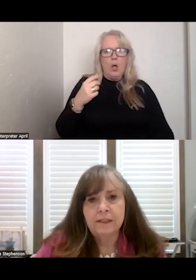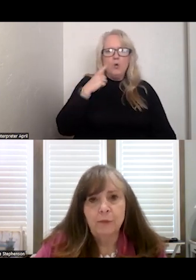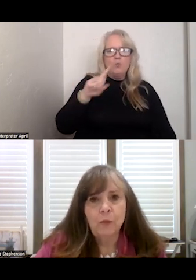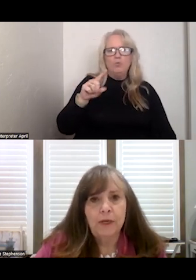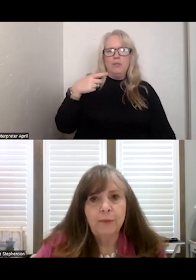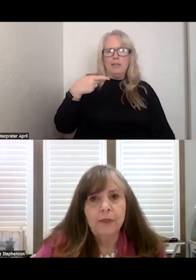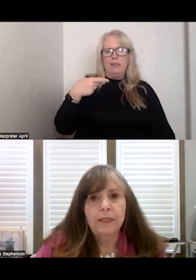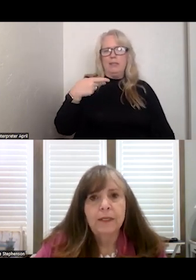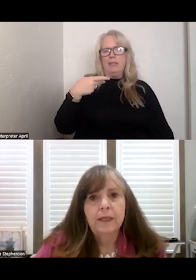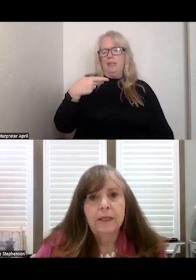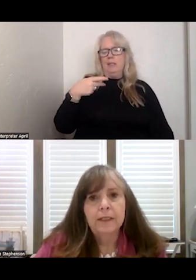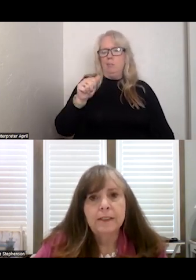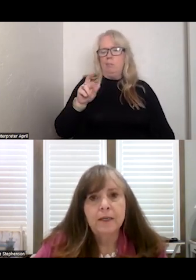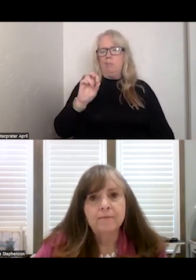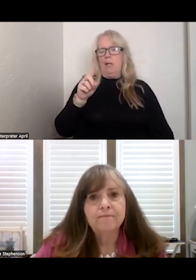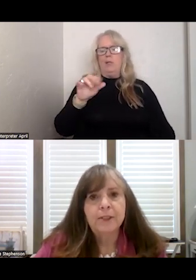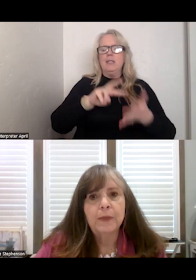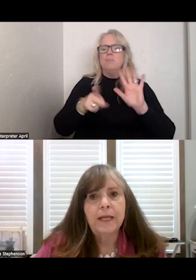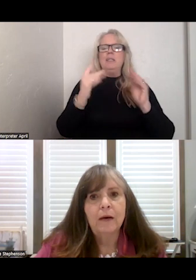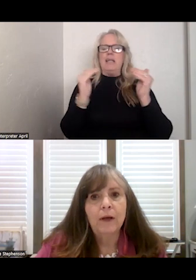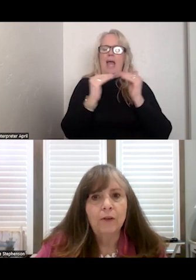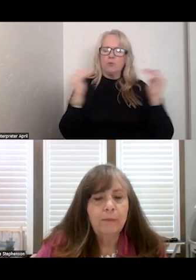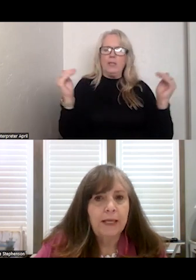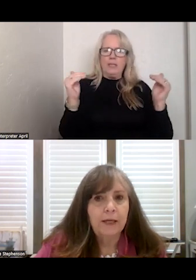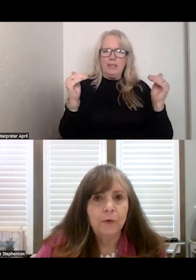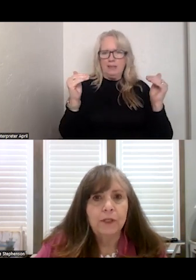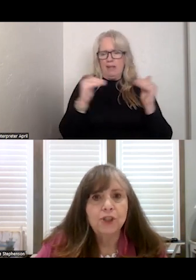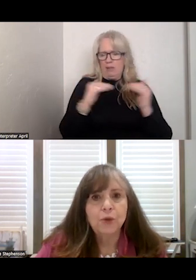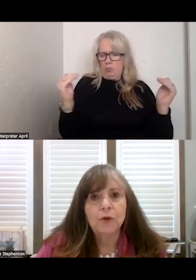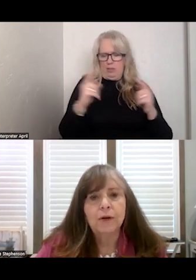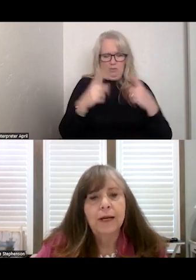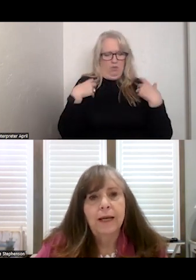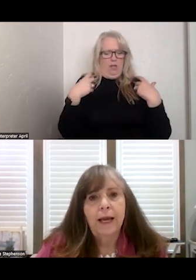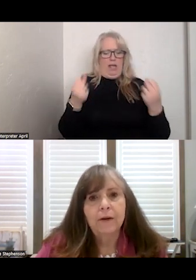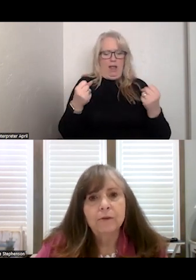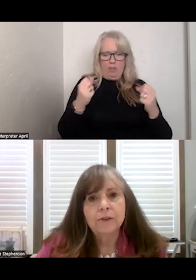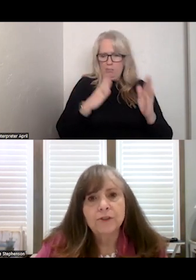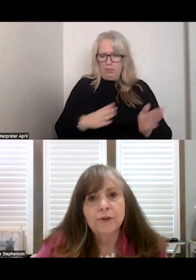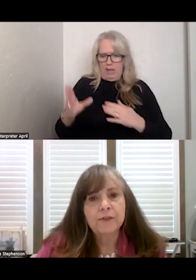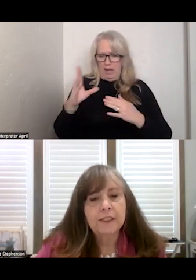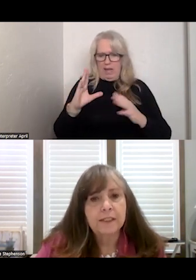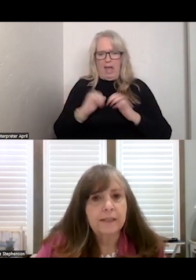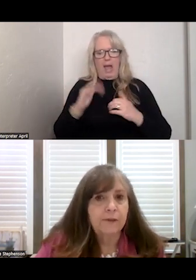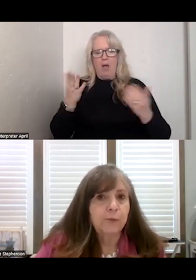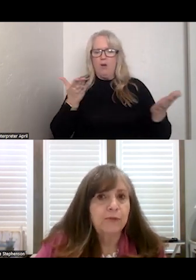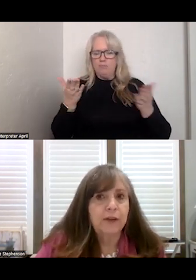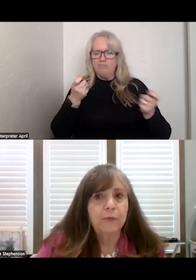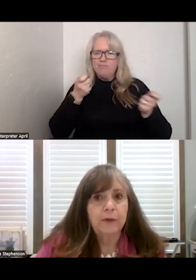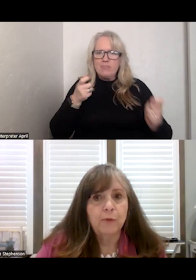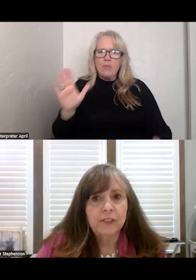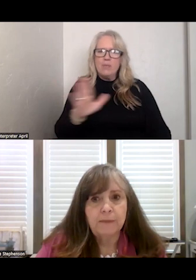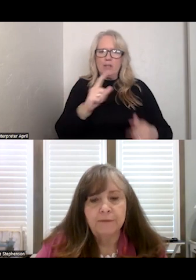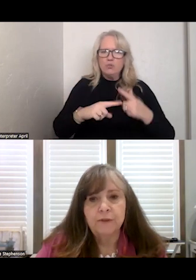That's the simple way to put it. It's between how a health plan or an insurer handles their services and their